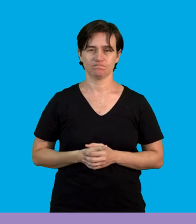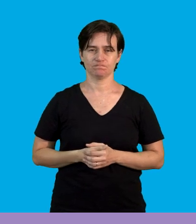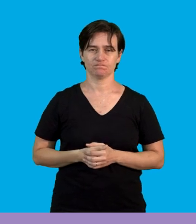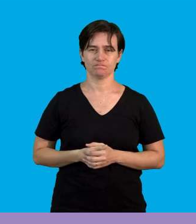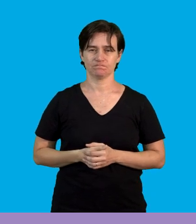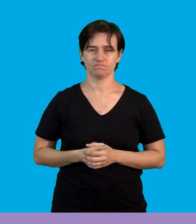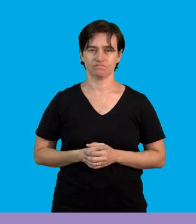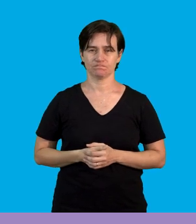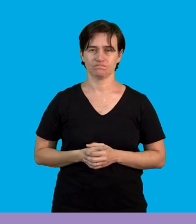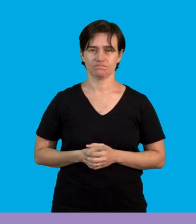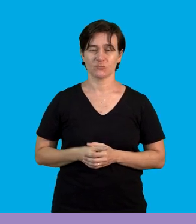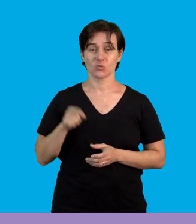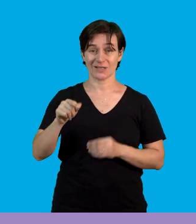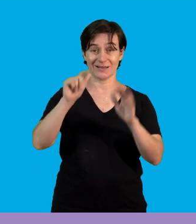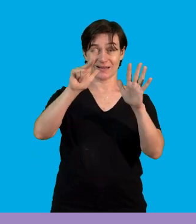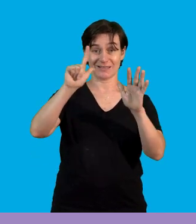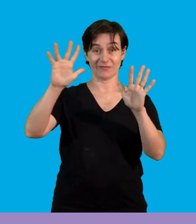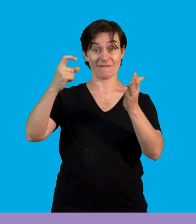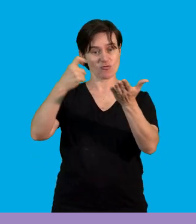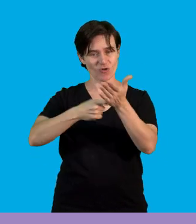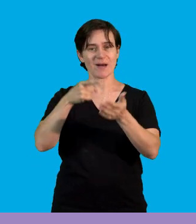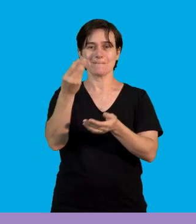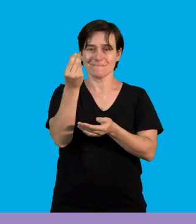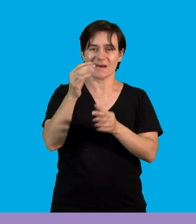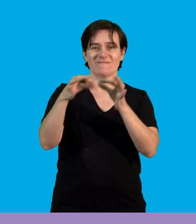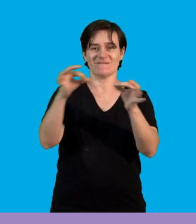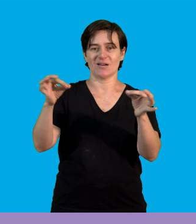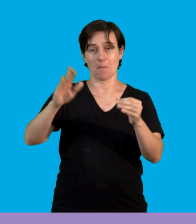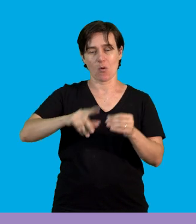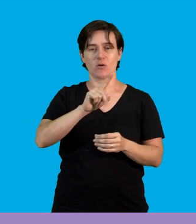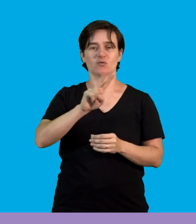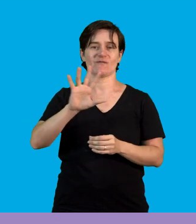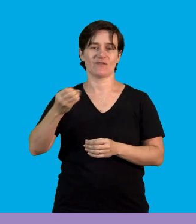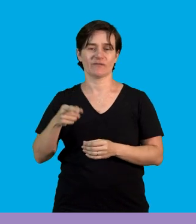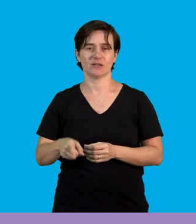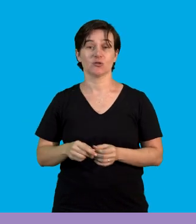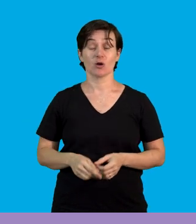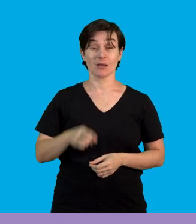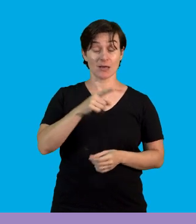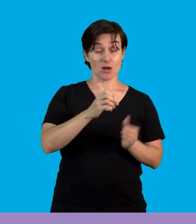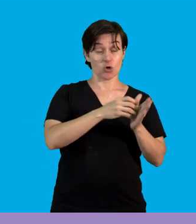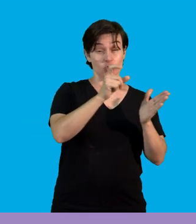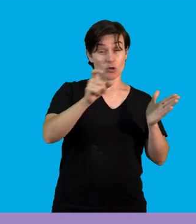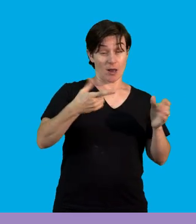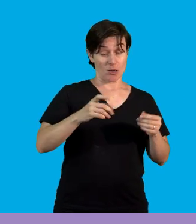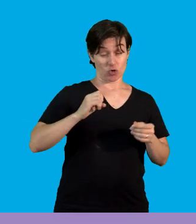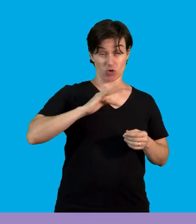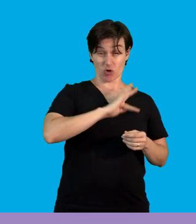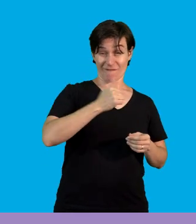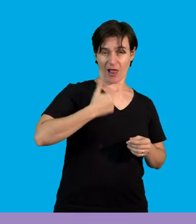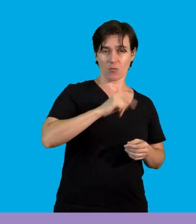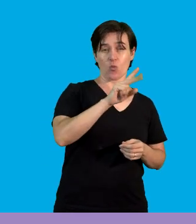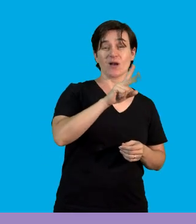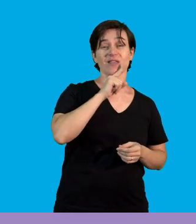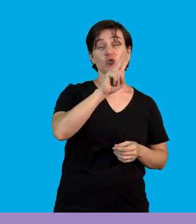1,250. So that is monetary value. So what they want is 1,250